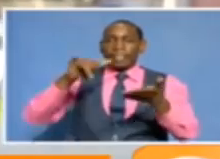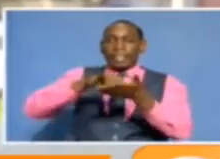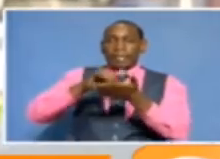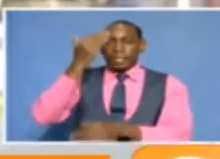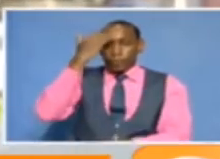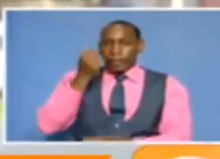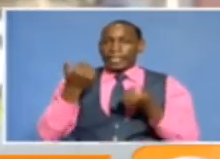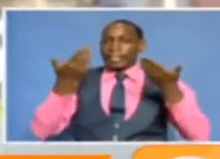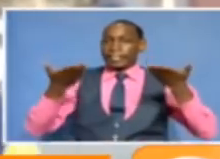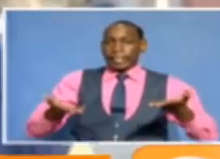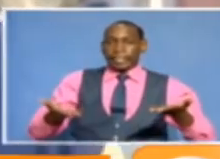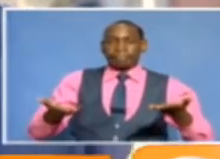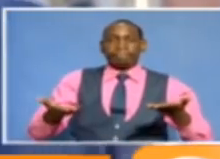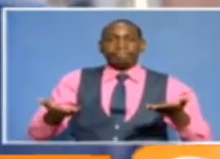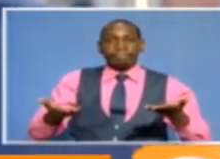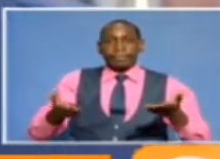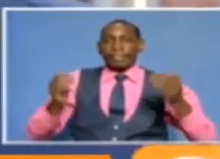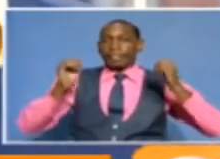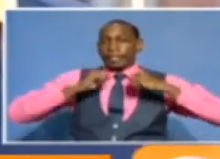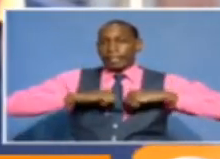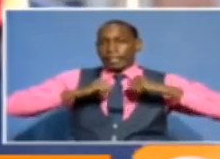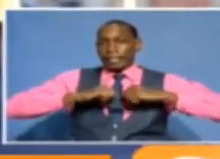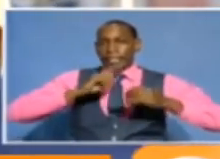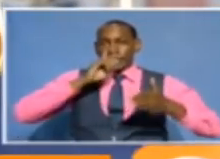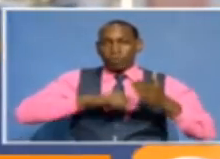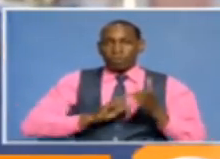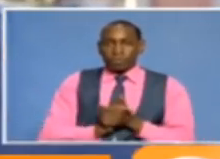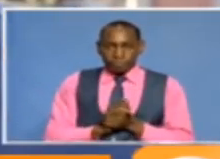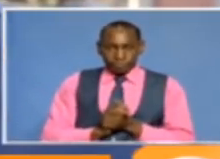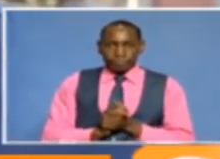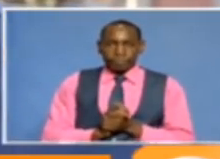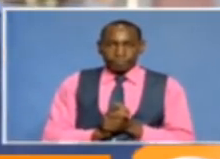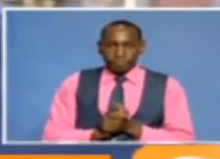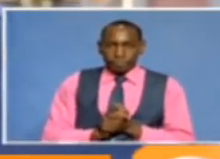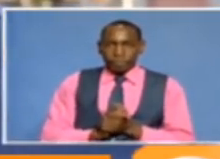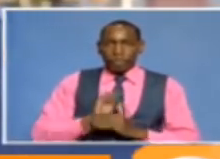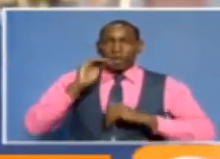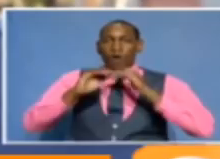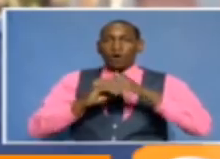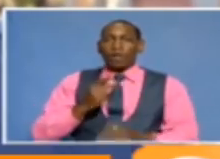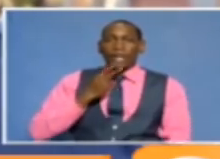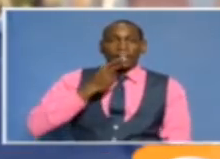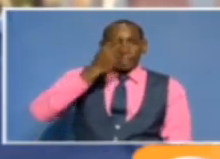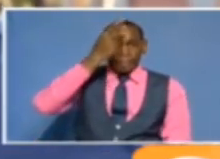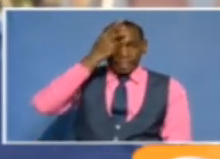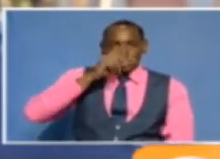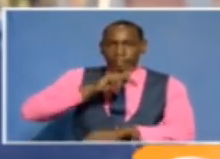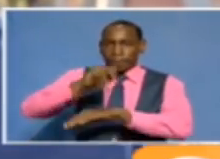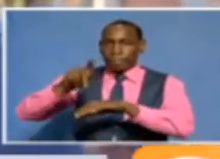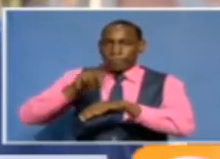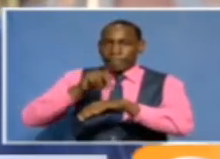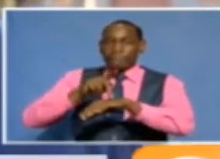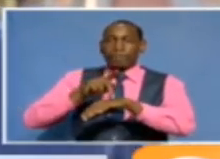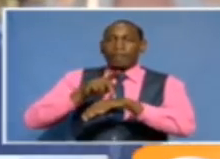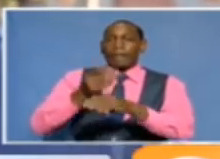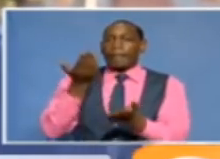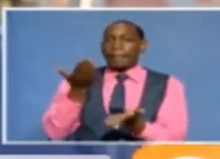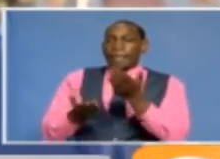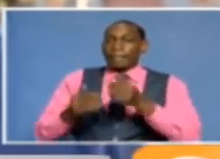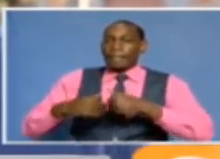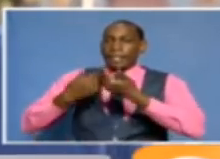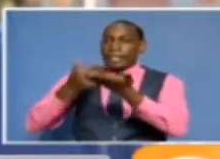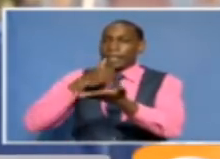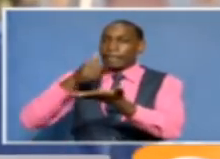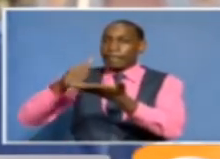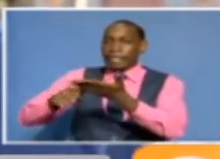now it has been agreed that all parents, all principals who may have issued